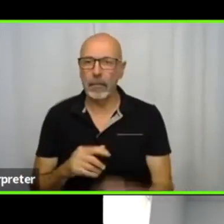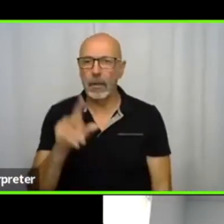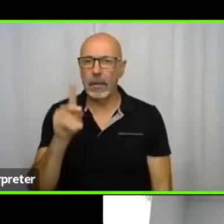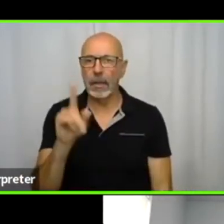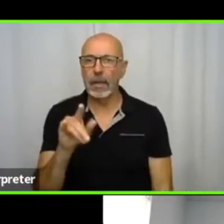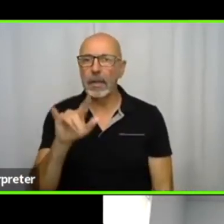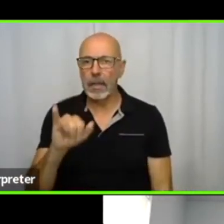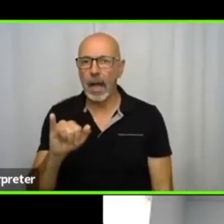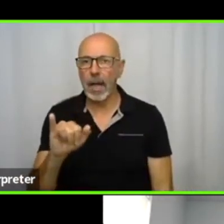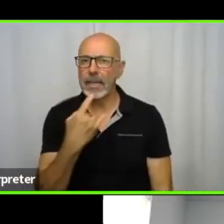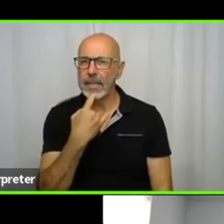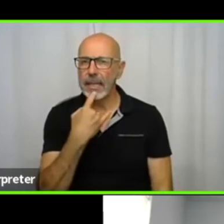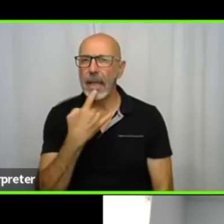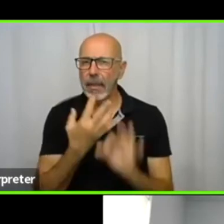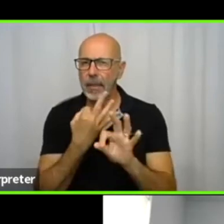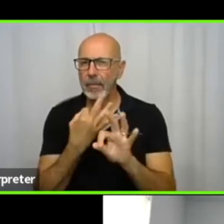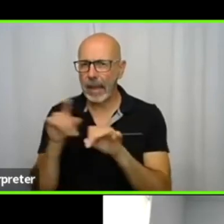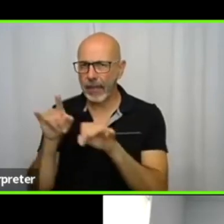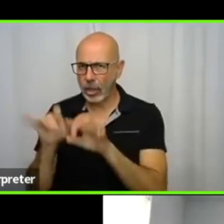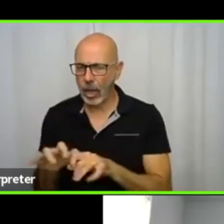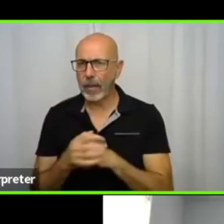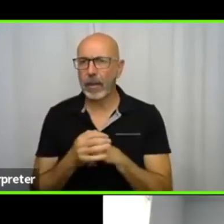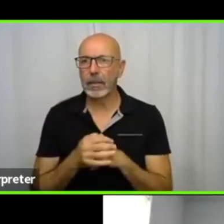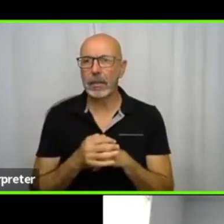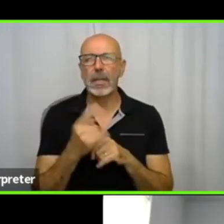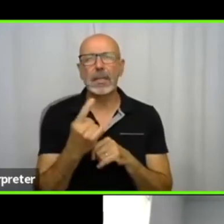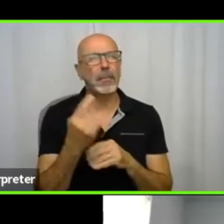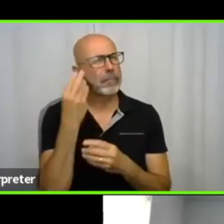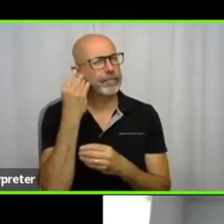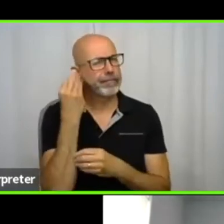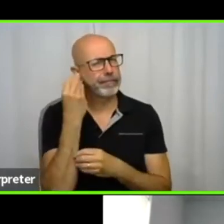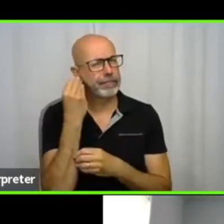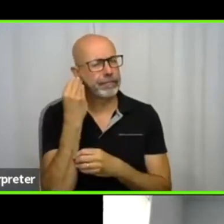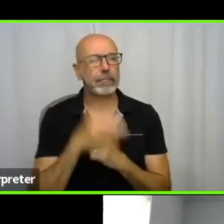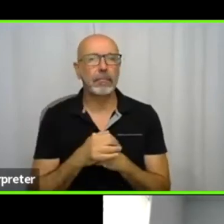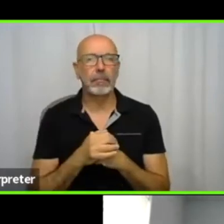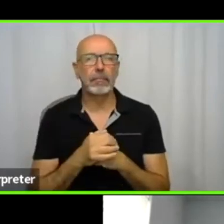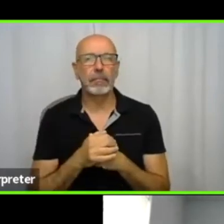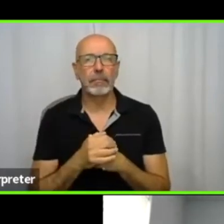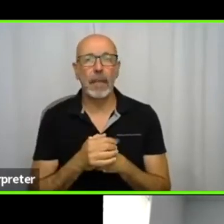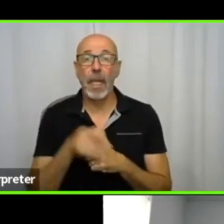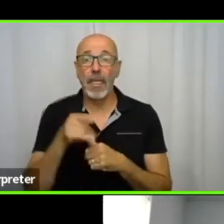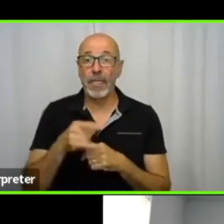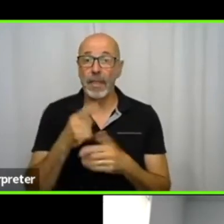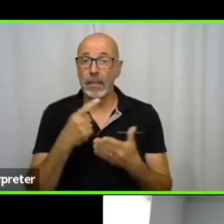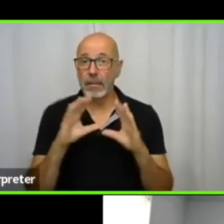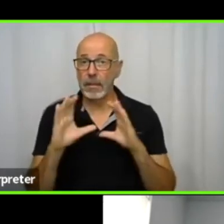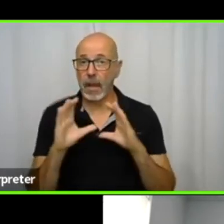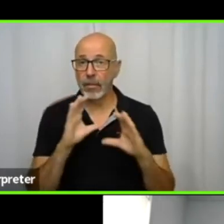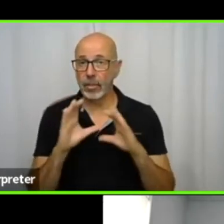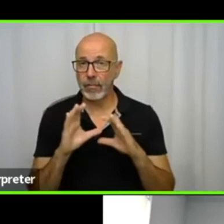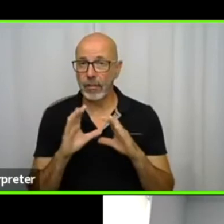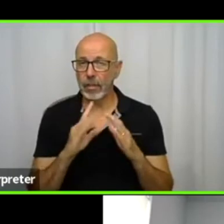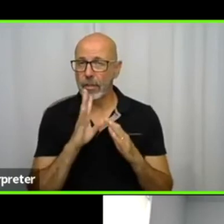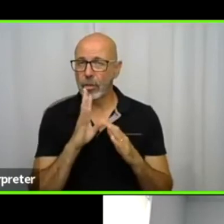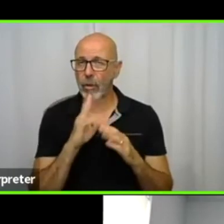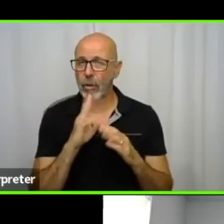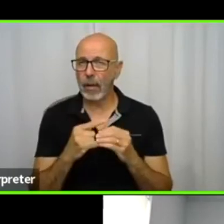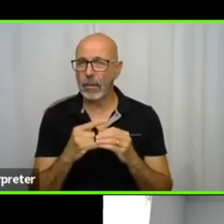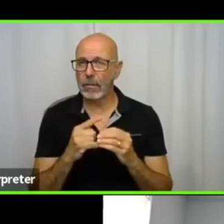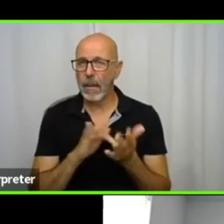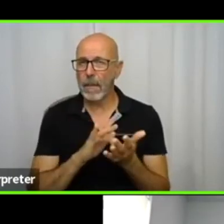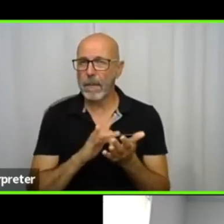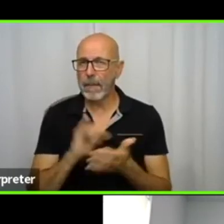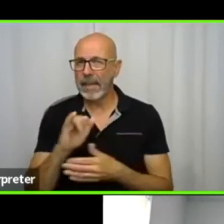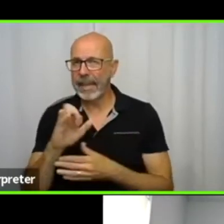in some feedback for us in the chat box. Just something to really think about is this is a very present conversation about Medicaid, because let's